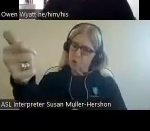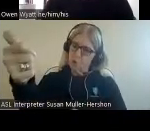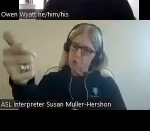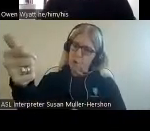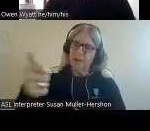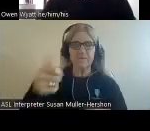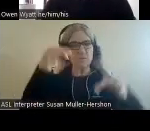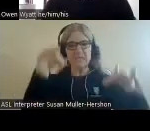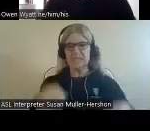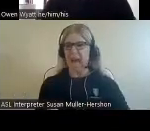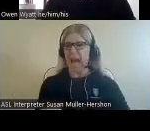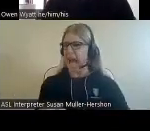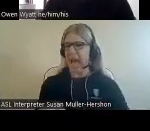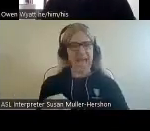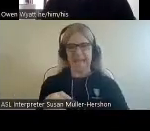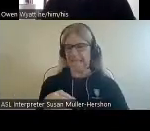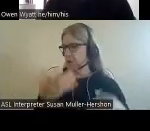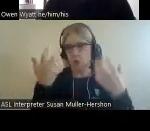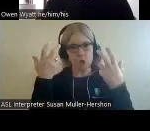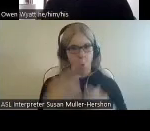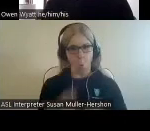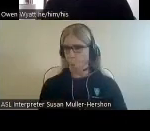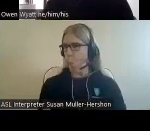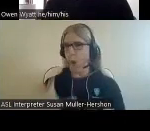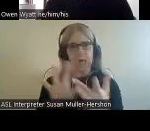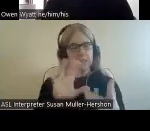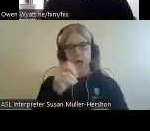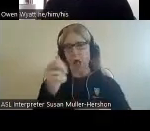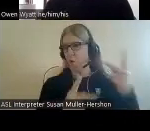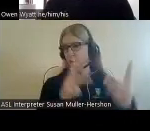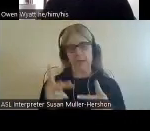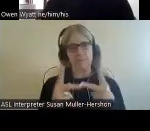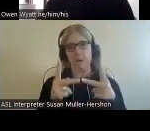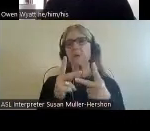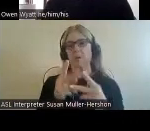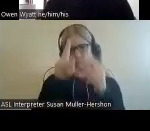that release. It's completely your decision.